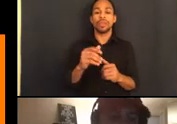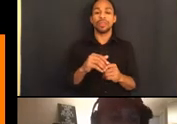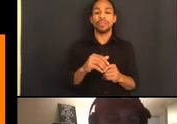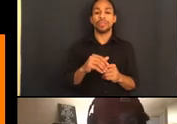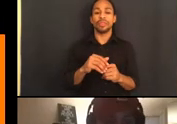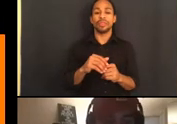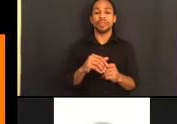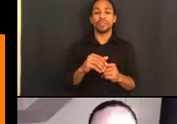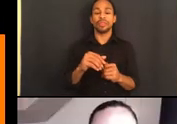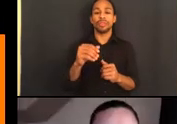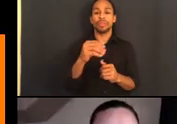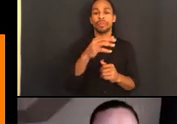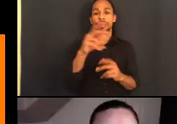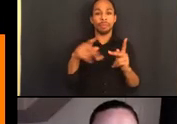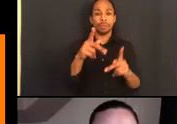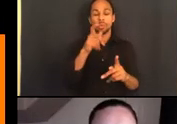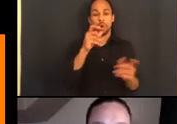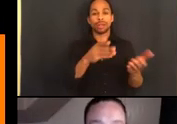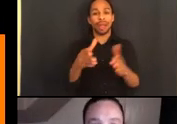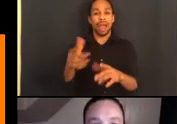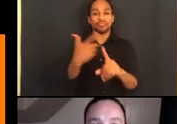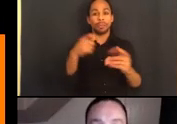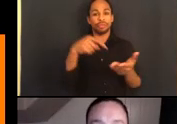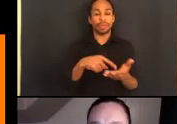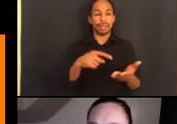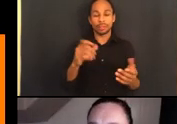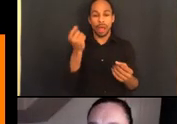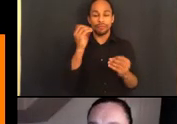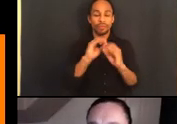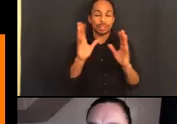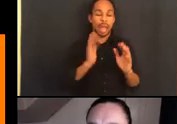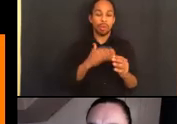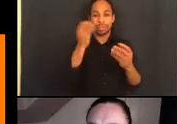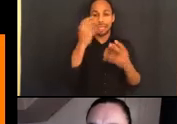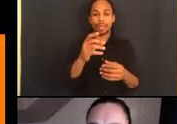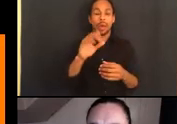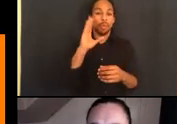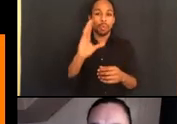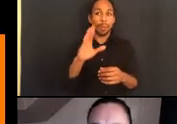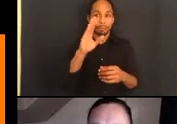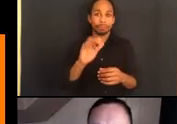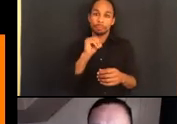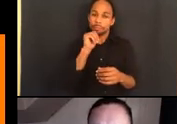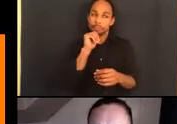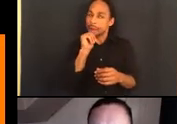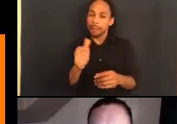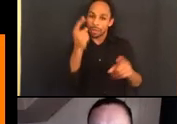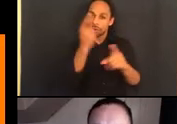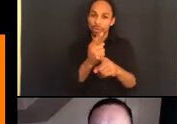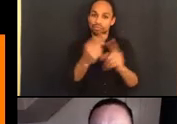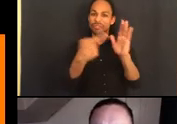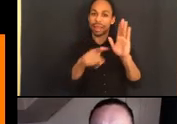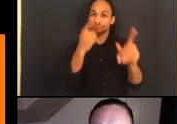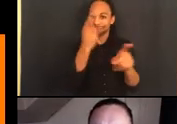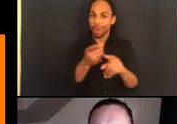this will be inaccurate, and the demographics will be inaccurate as well. So I ask us not to rely on those stats. Some things going forward,